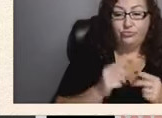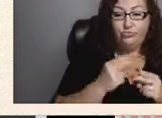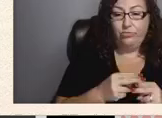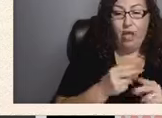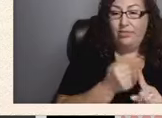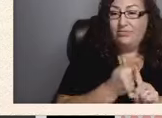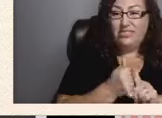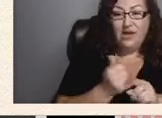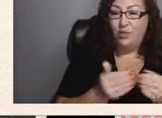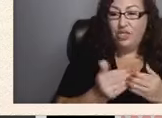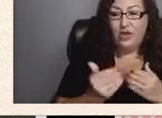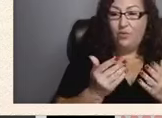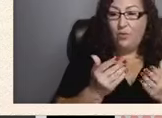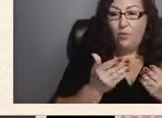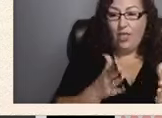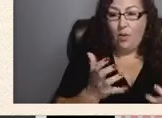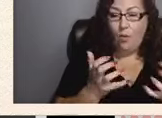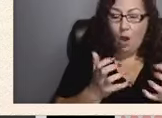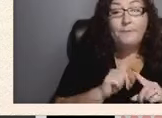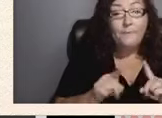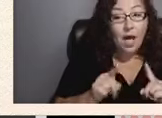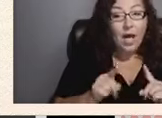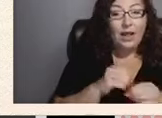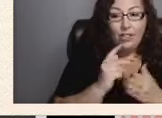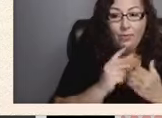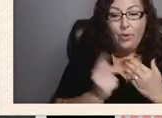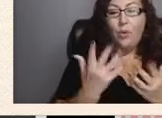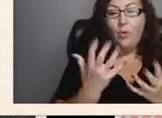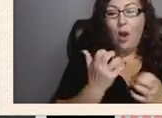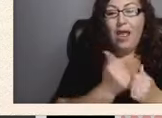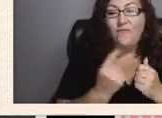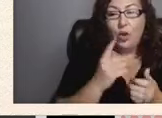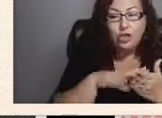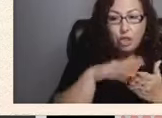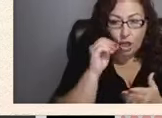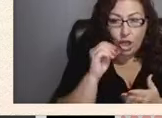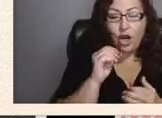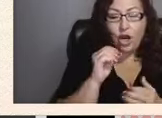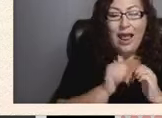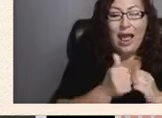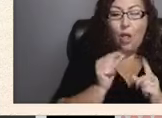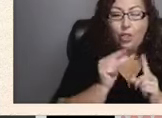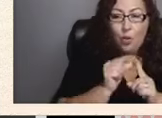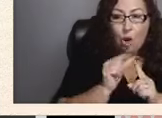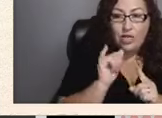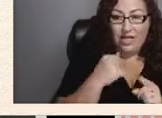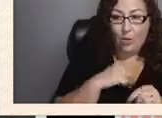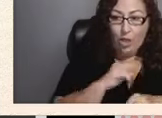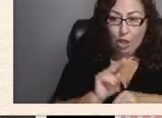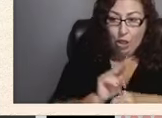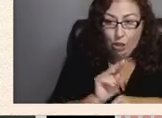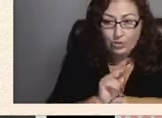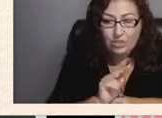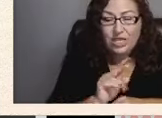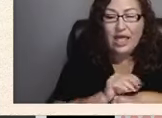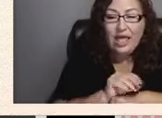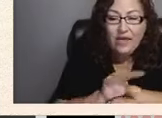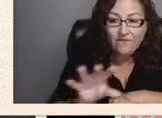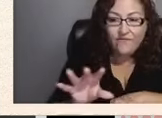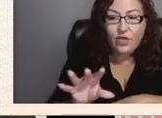manner they want to. But in the program, we want everybody to learn how the words that we use influence